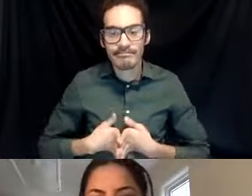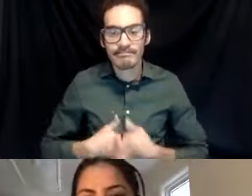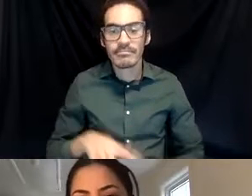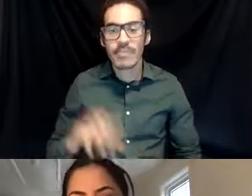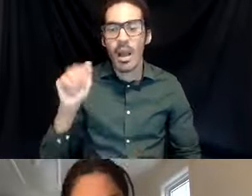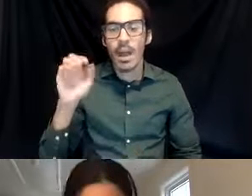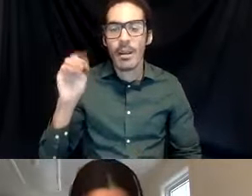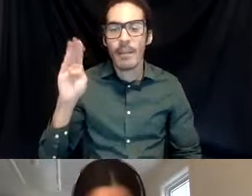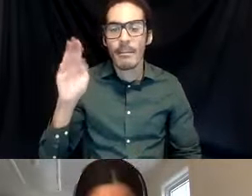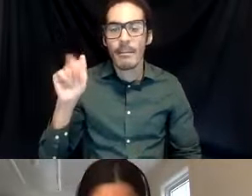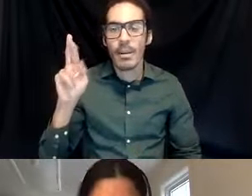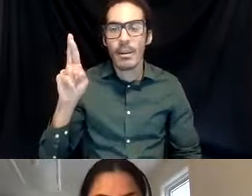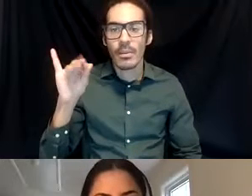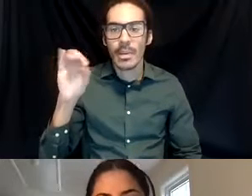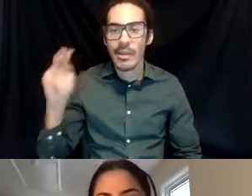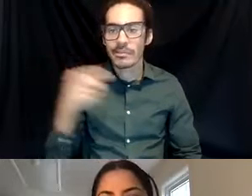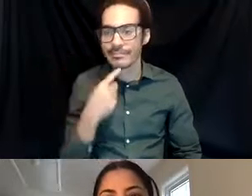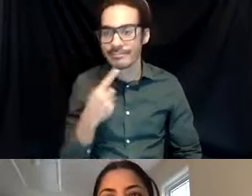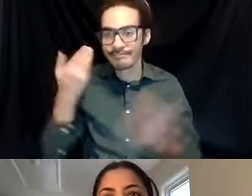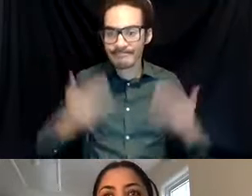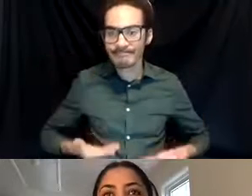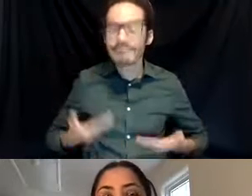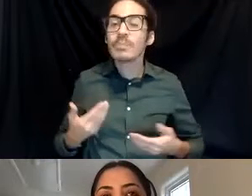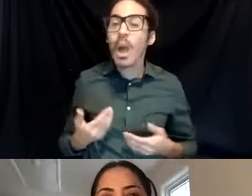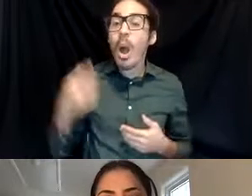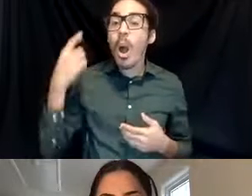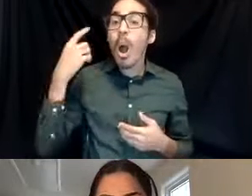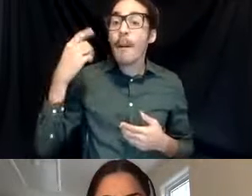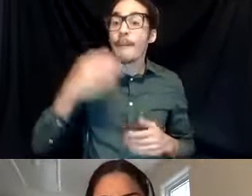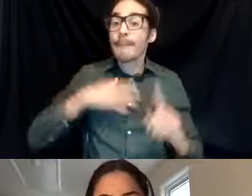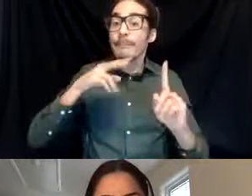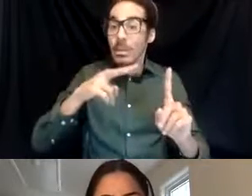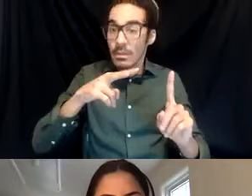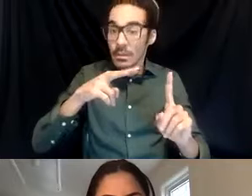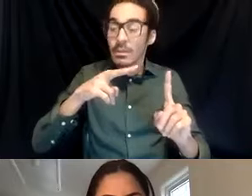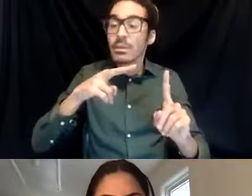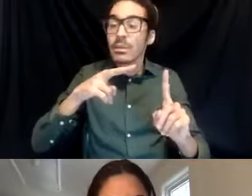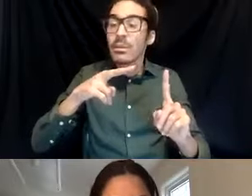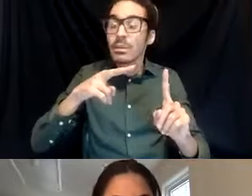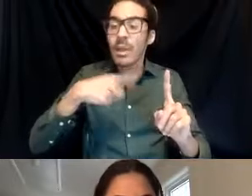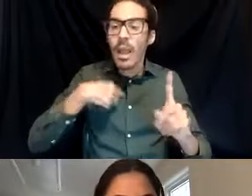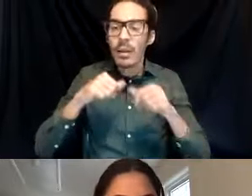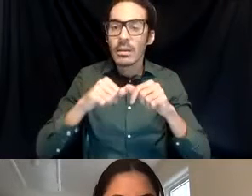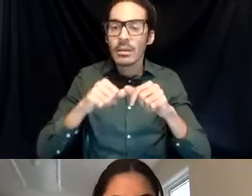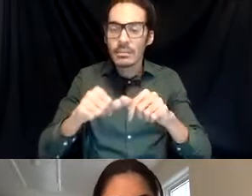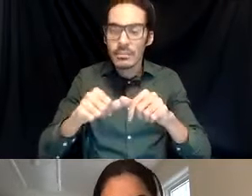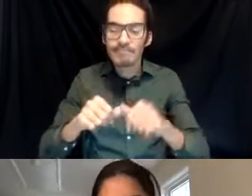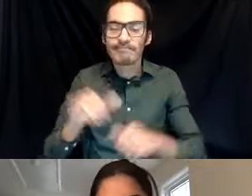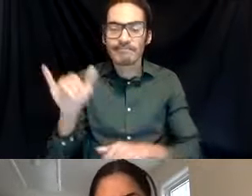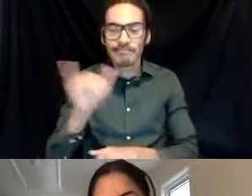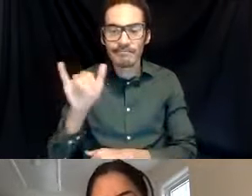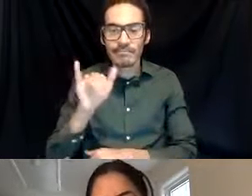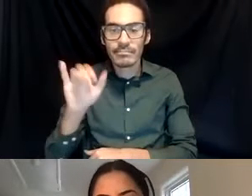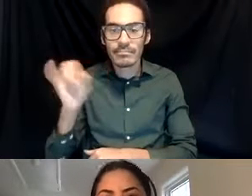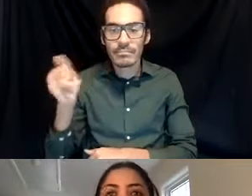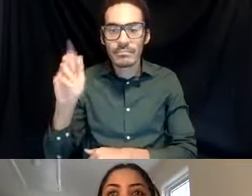I'll take it, Taj. Mm-hmm. So for me, I constantly, much like I think what